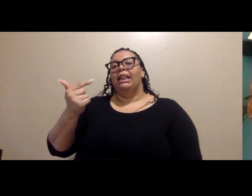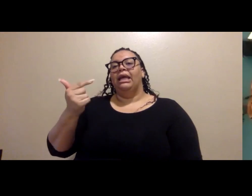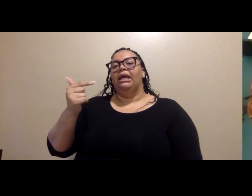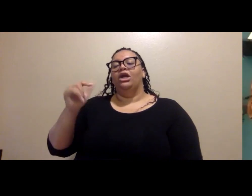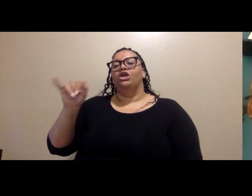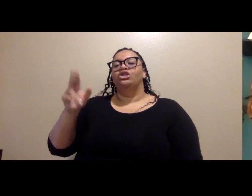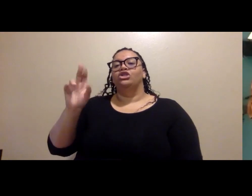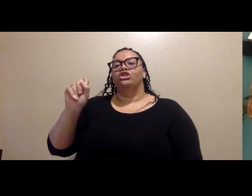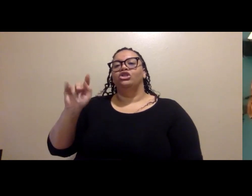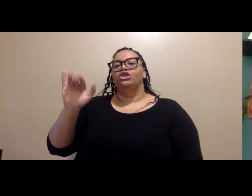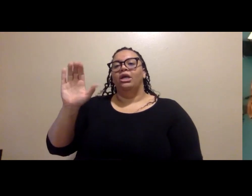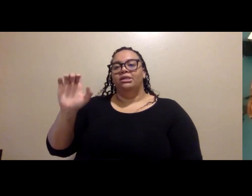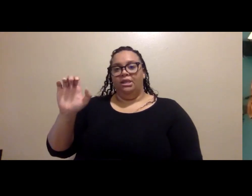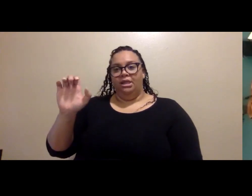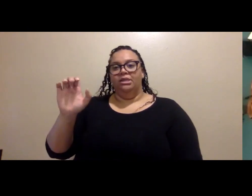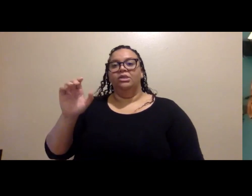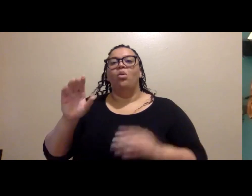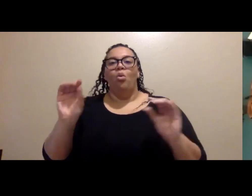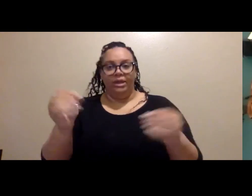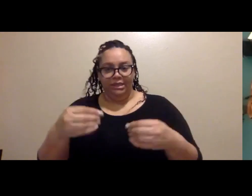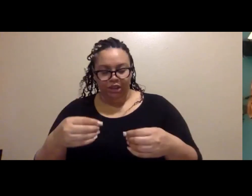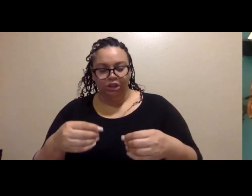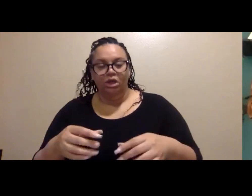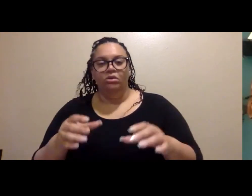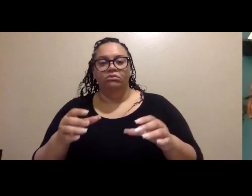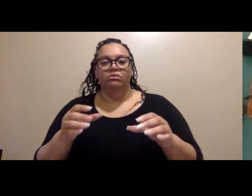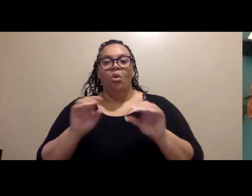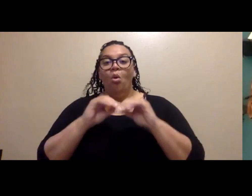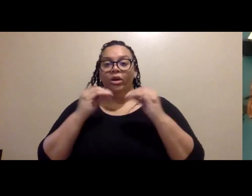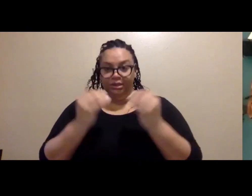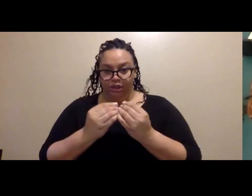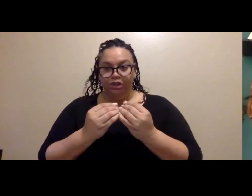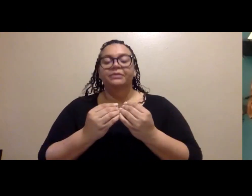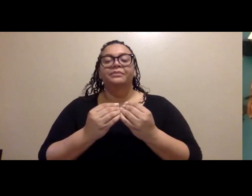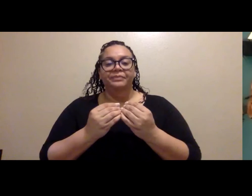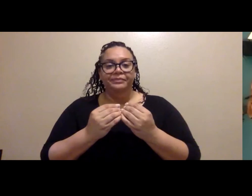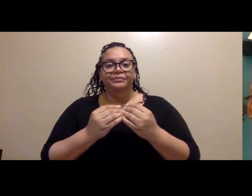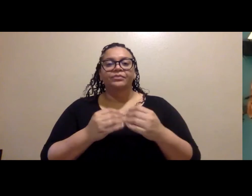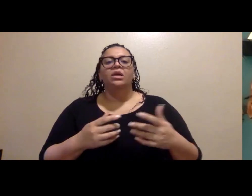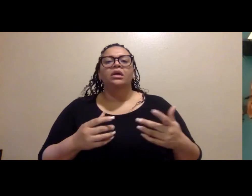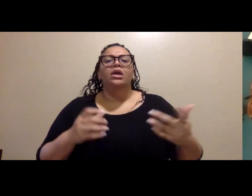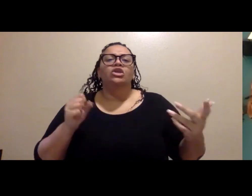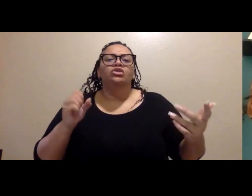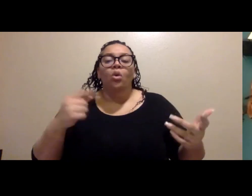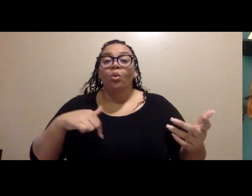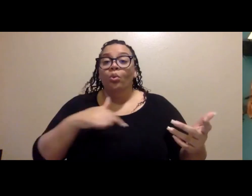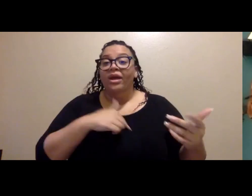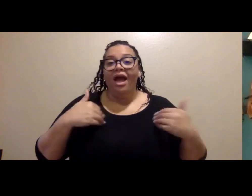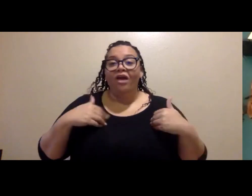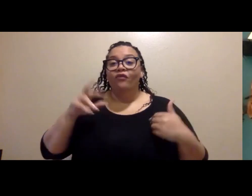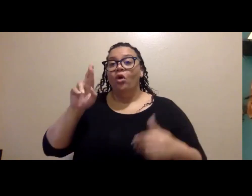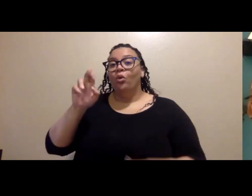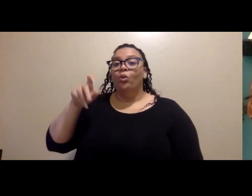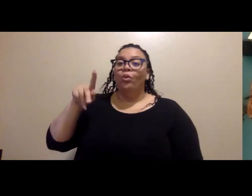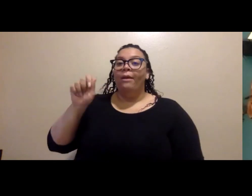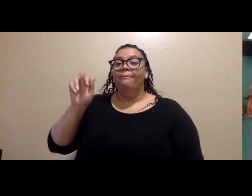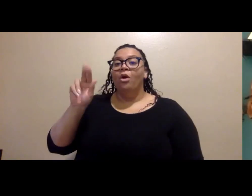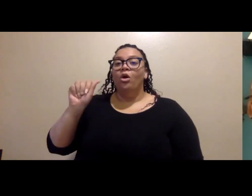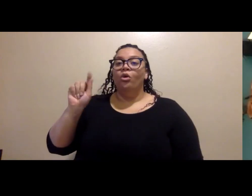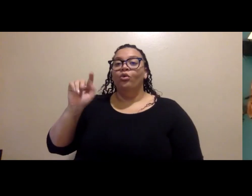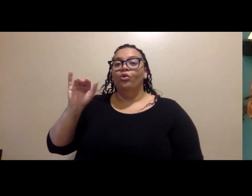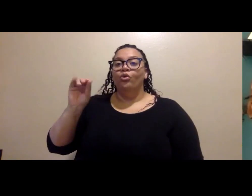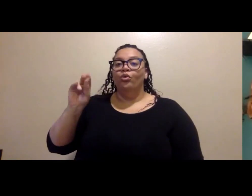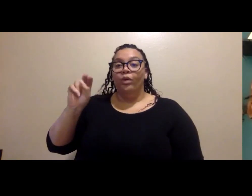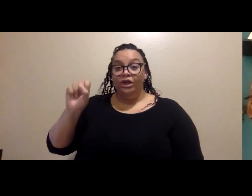Kindred Healing Justice organization. And so it's like we have a reparations model, which means that what we